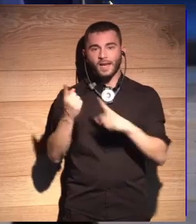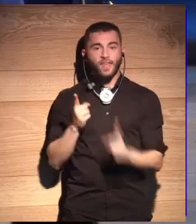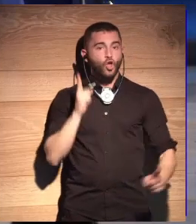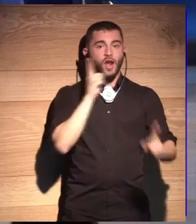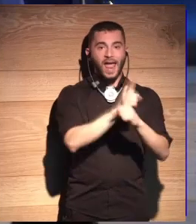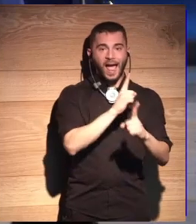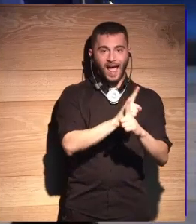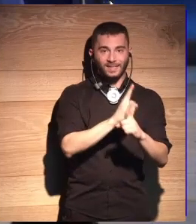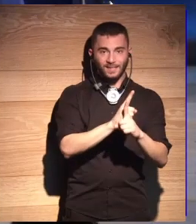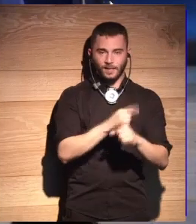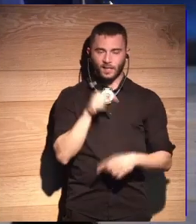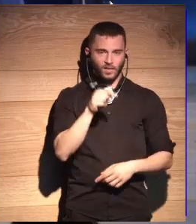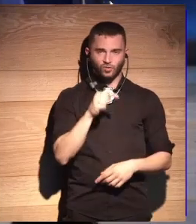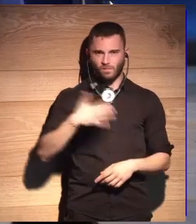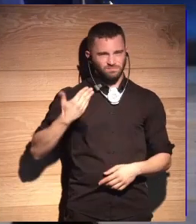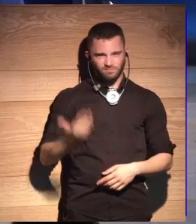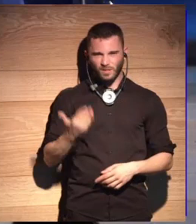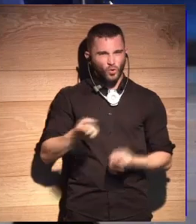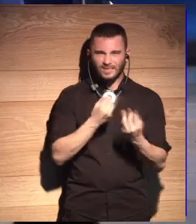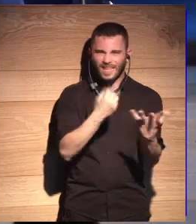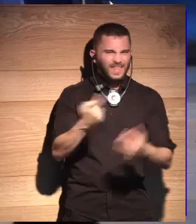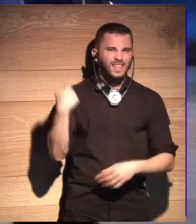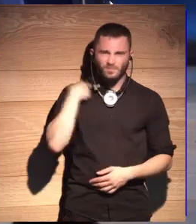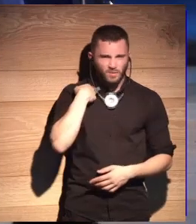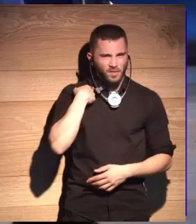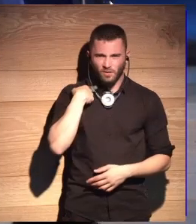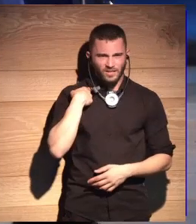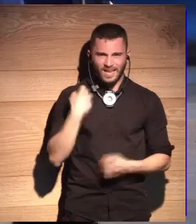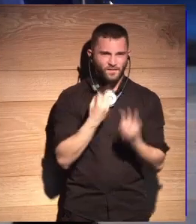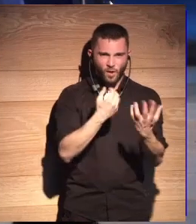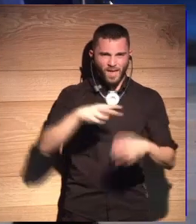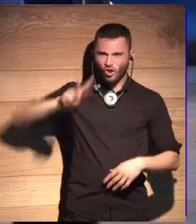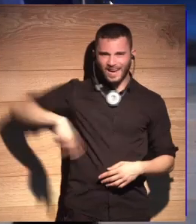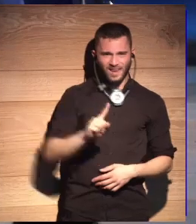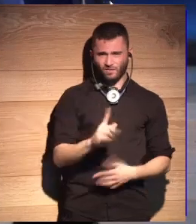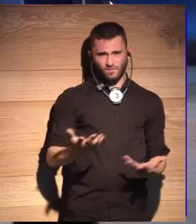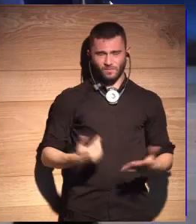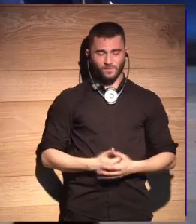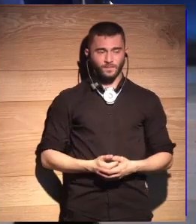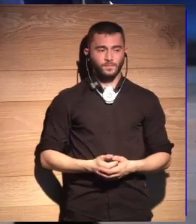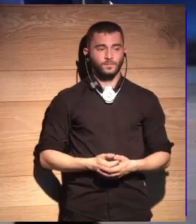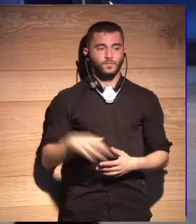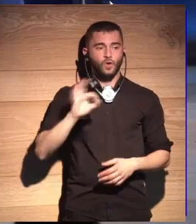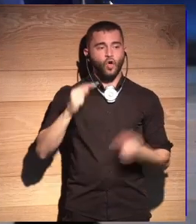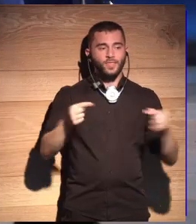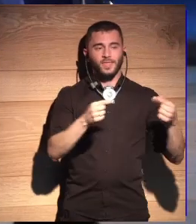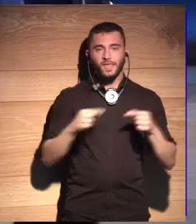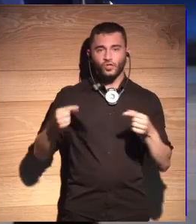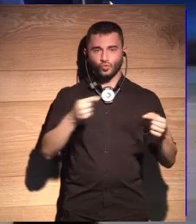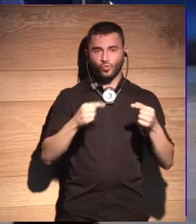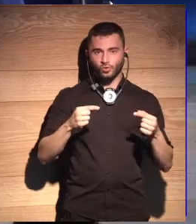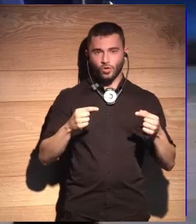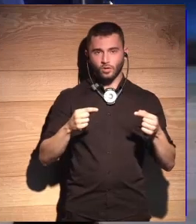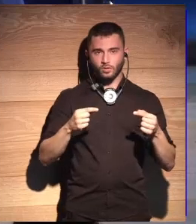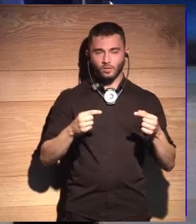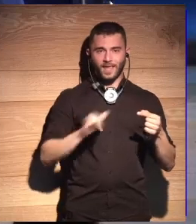anti-immigration speeches. This is like a key within the disinformation speeches or discourses. We